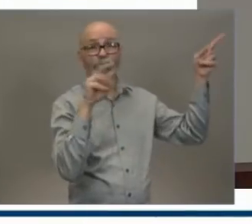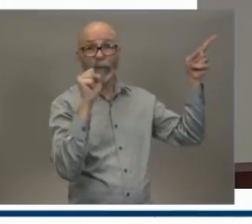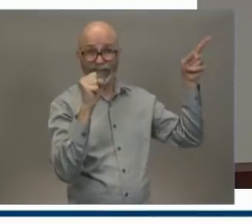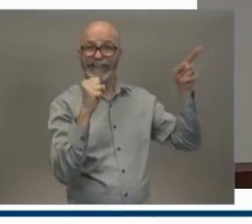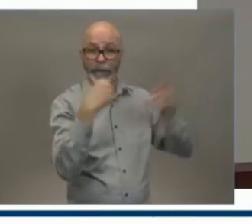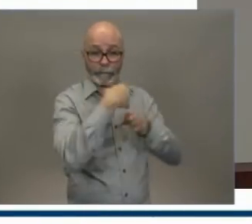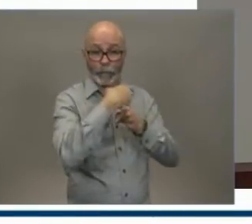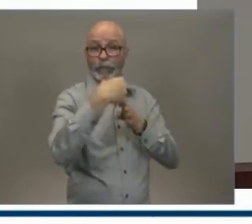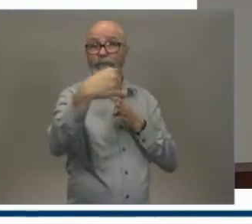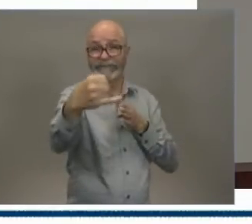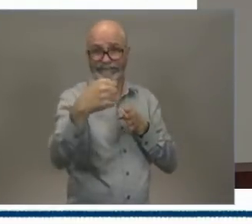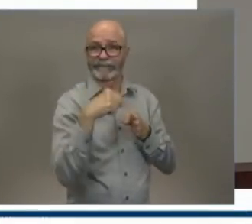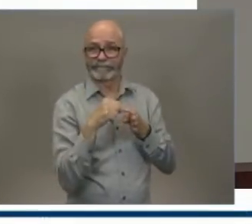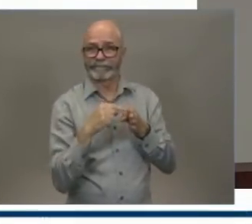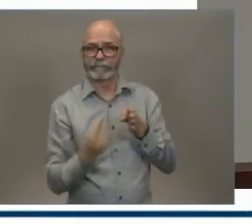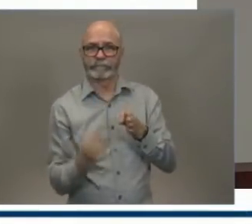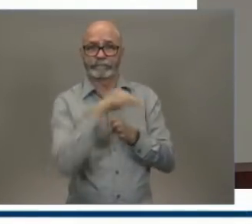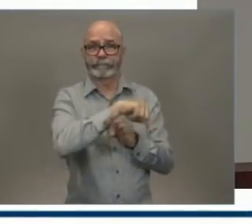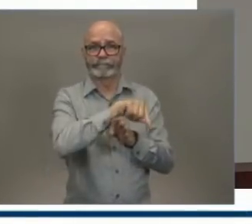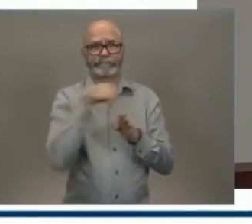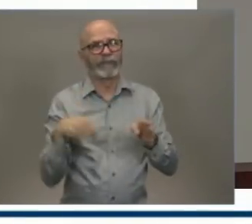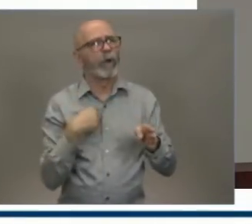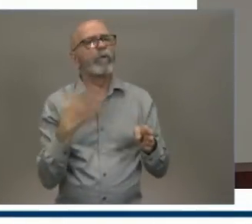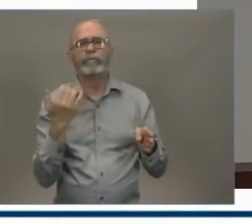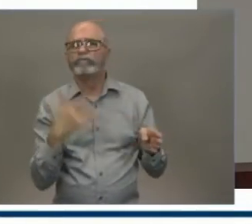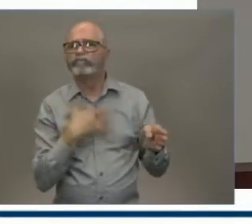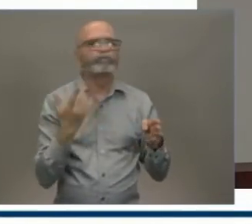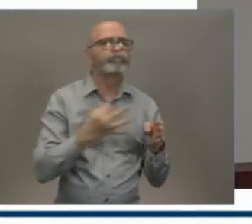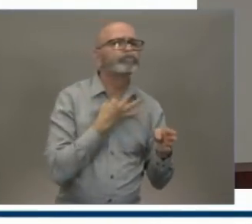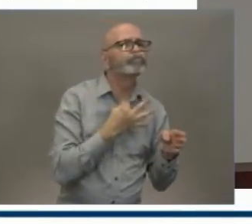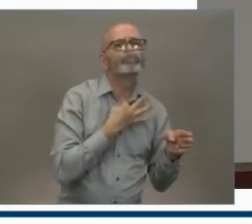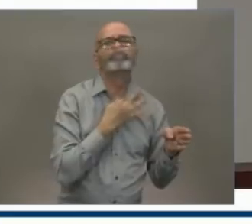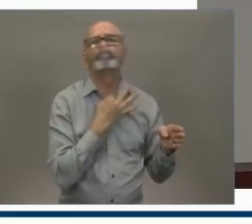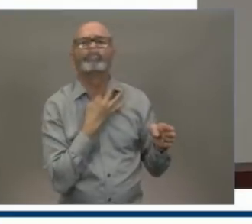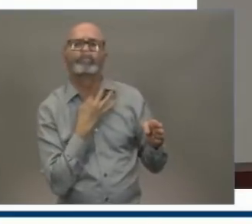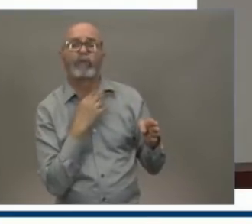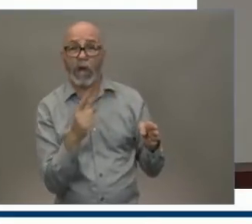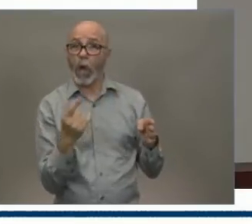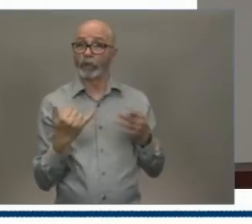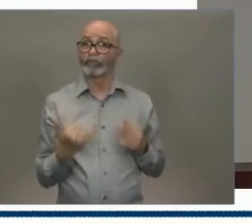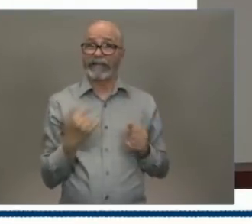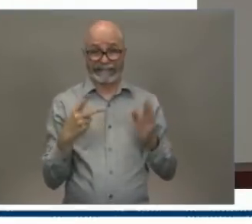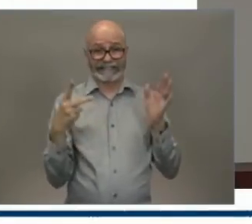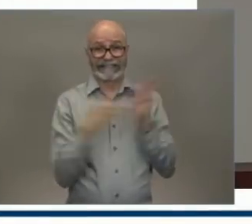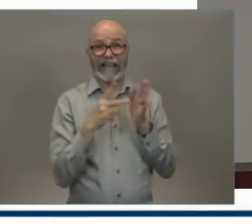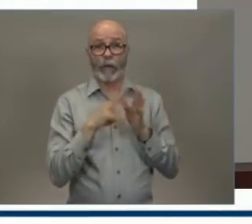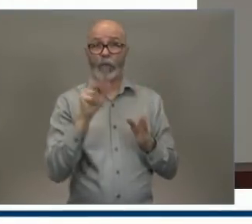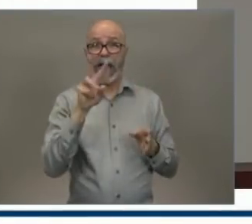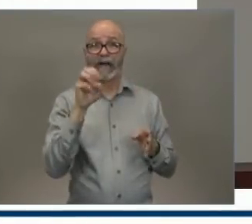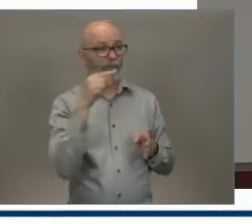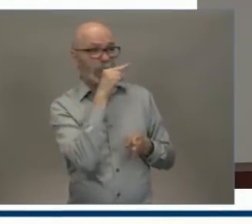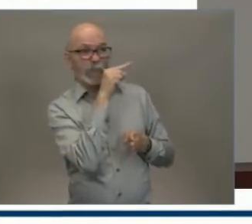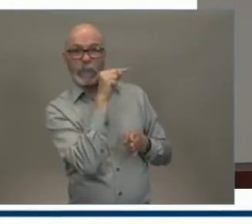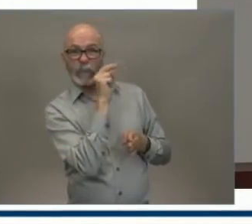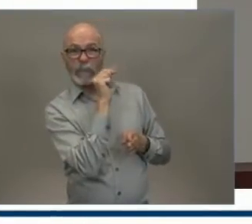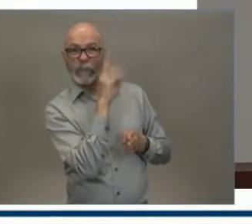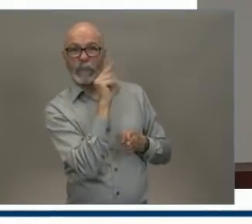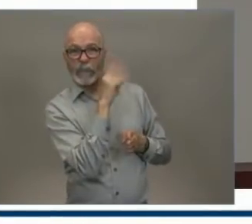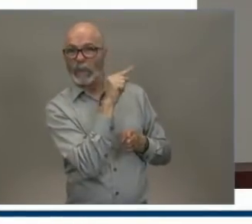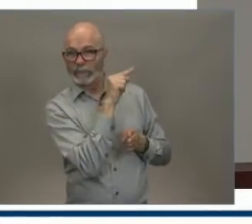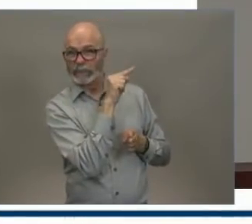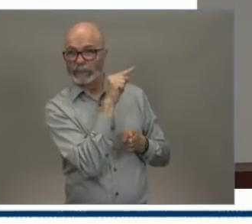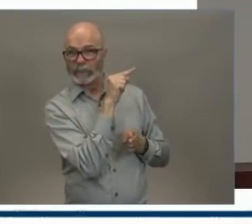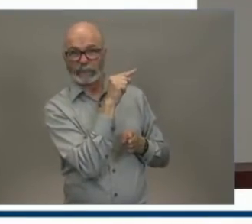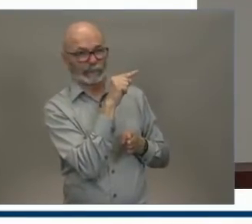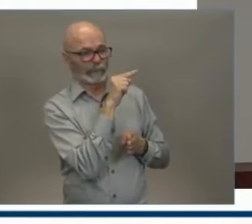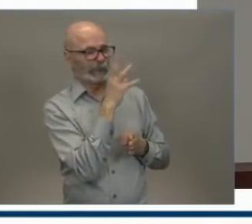about that. With the severity of our second wave and the impact it's now having in New Brunswick,